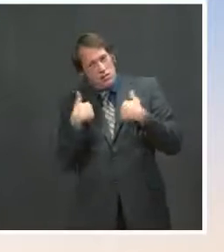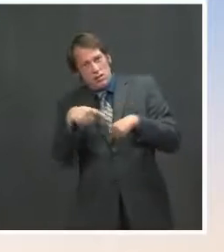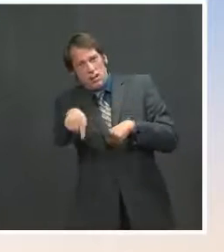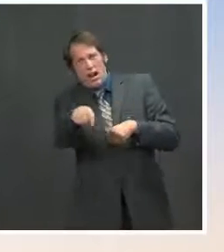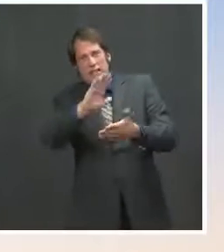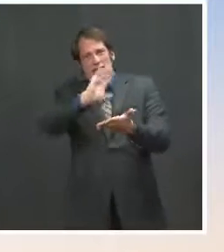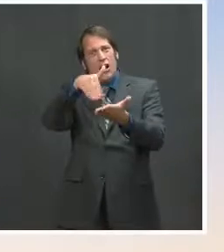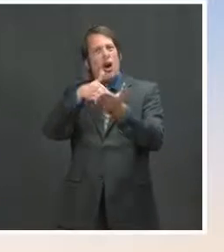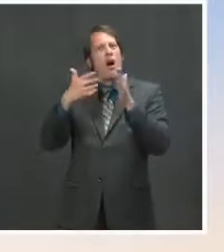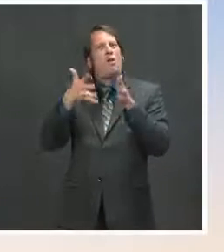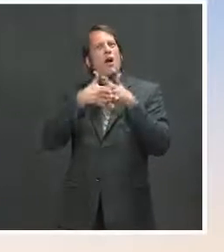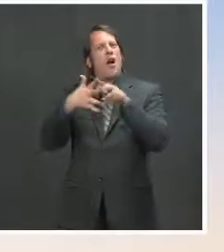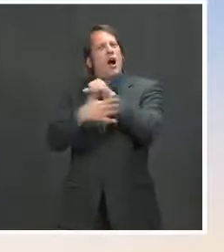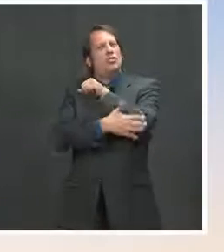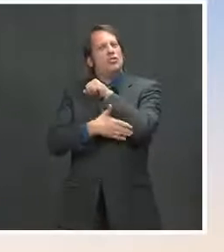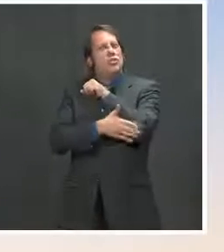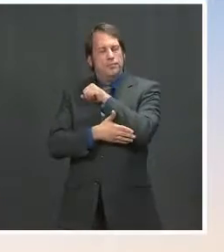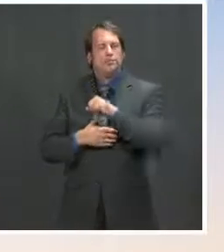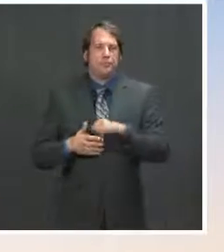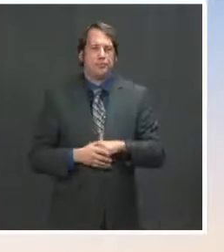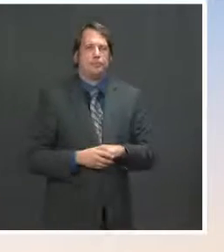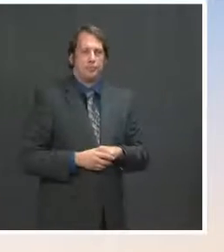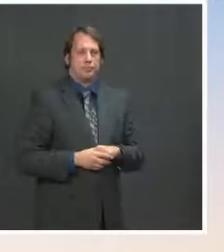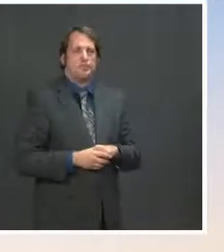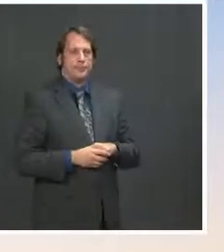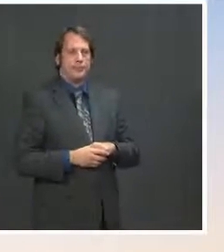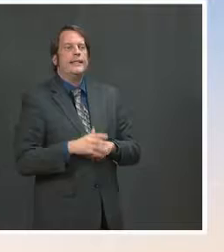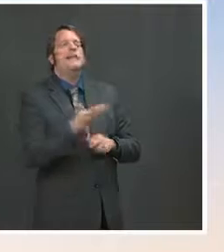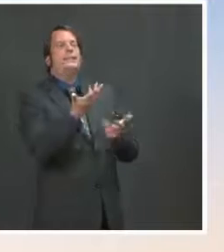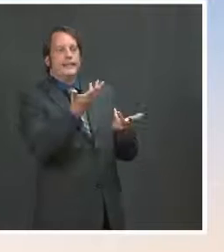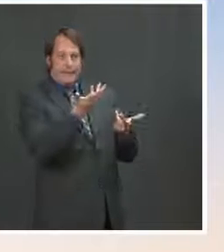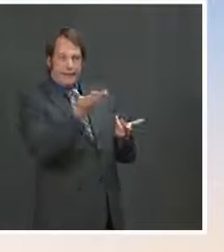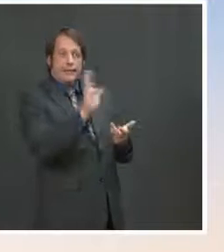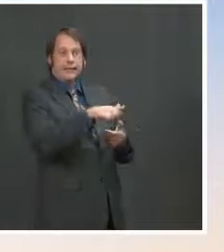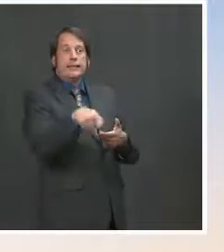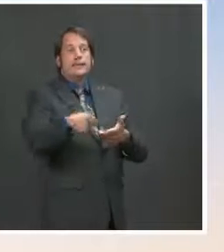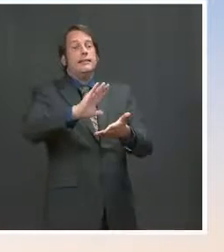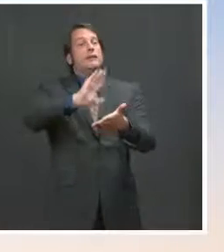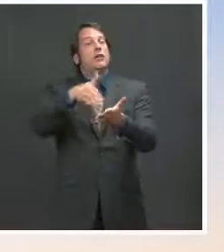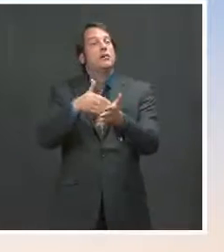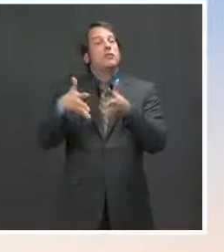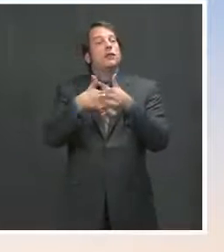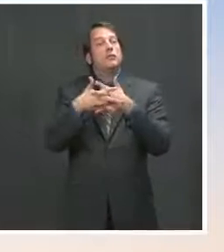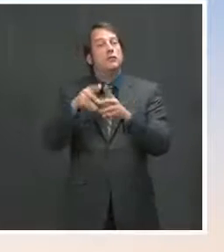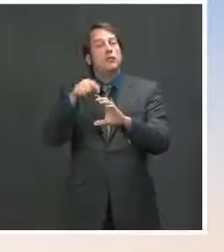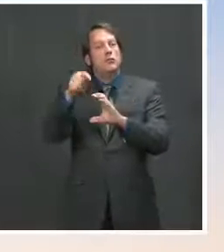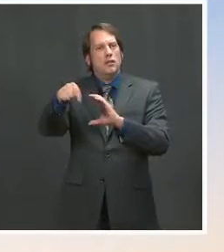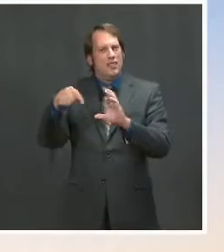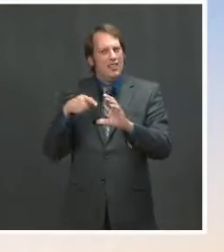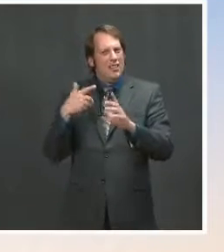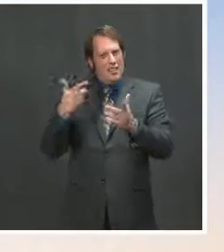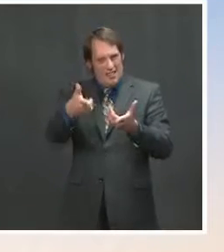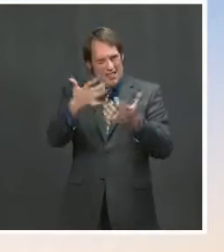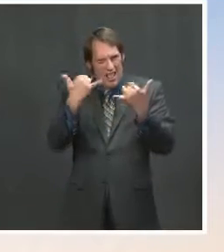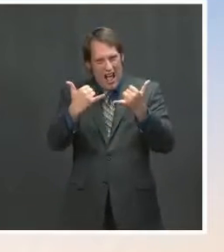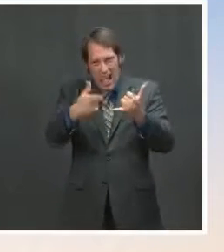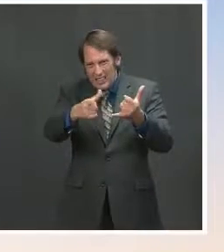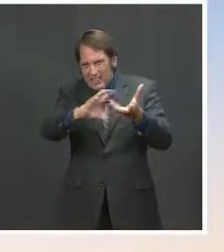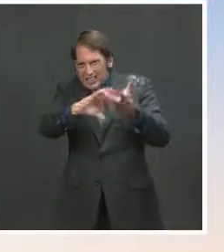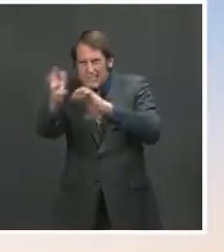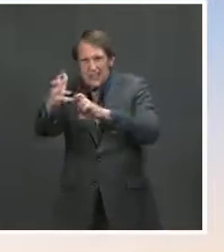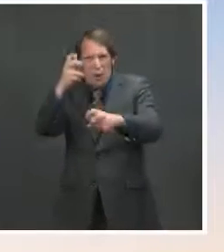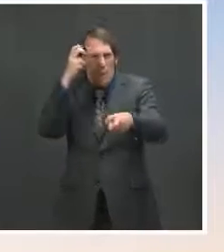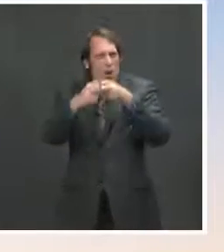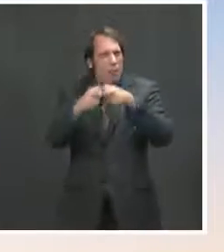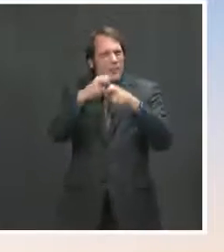American countries in South America, many other countries around the world in the climate crisis is certainly our objective and our plan. And